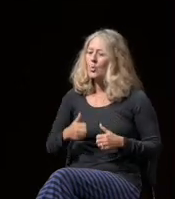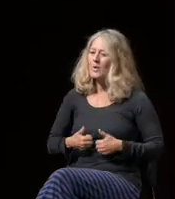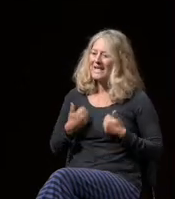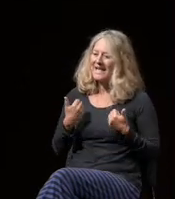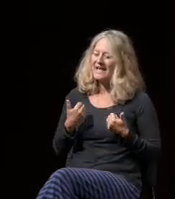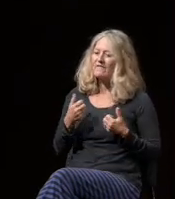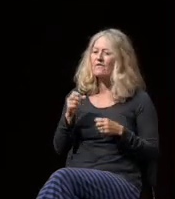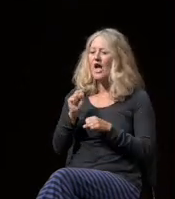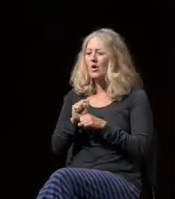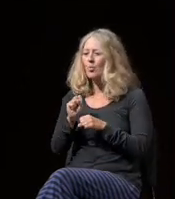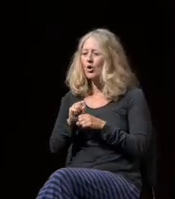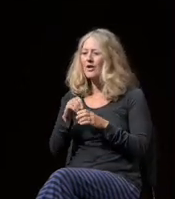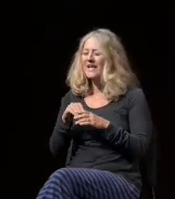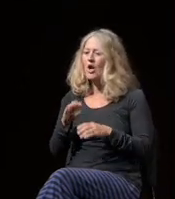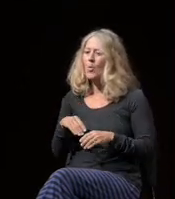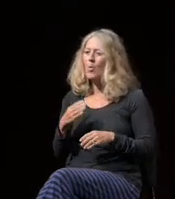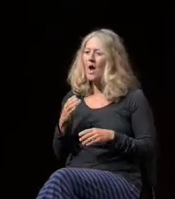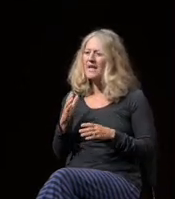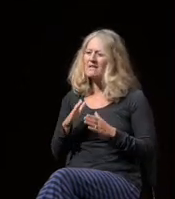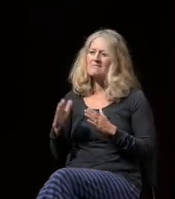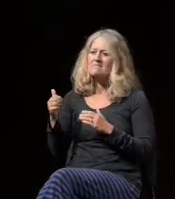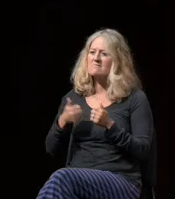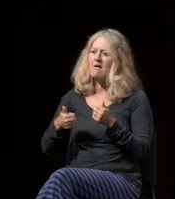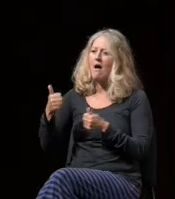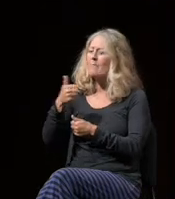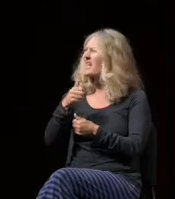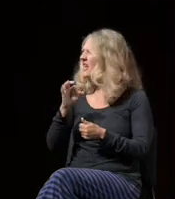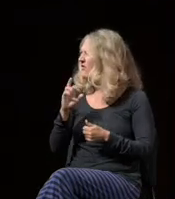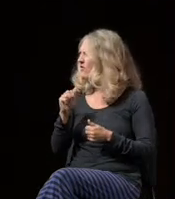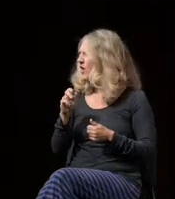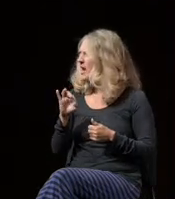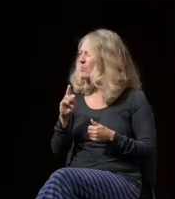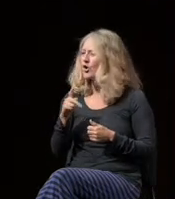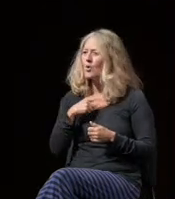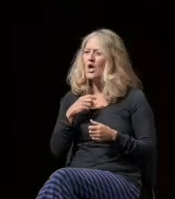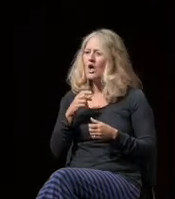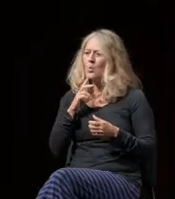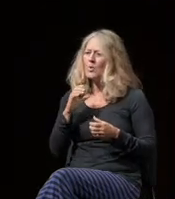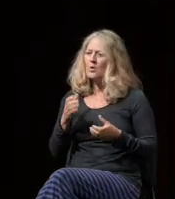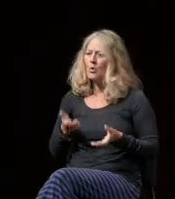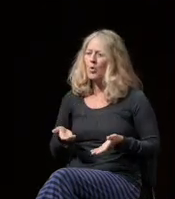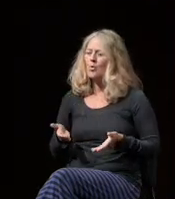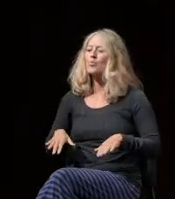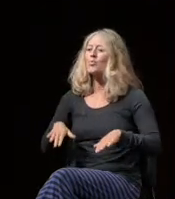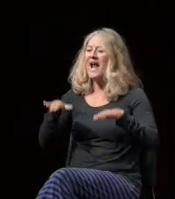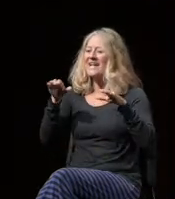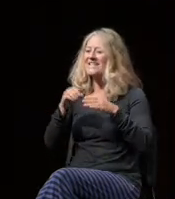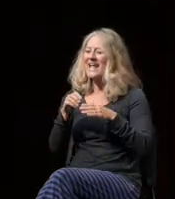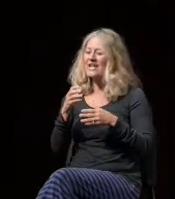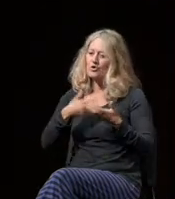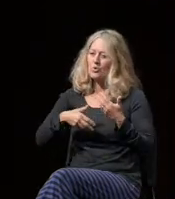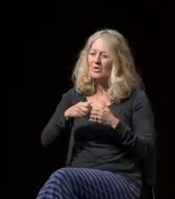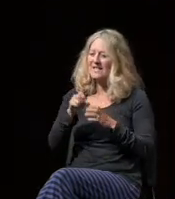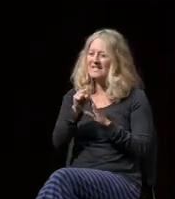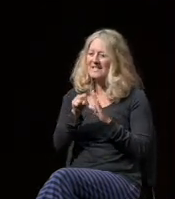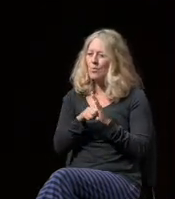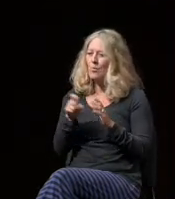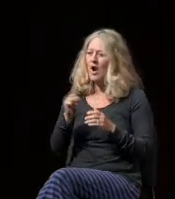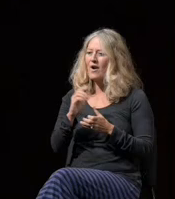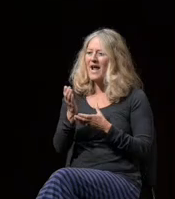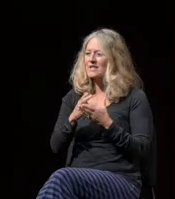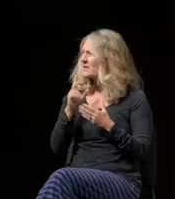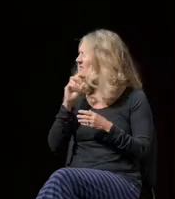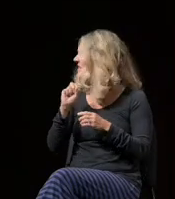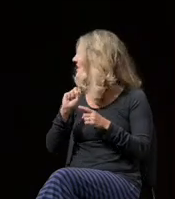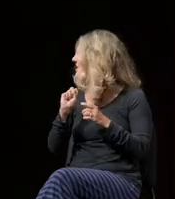work in a white-dominant framework. We're raised and socialized in a space where because every aspect of society has been